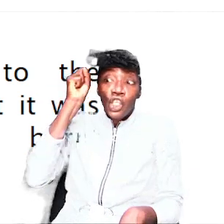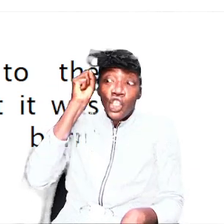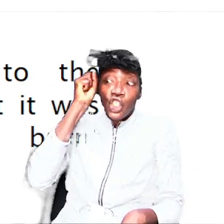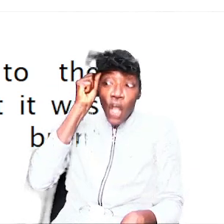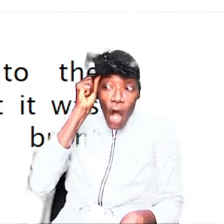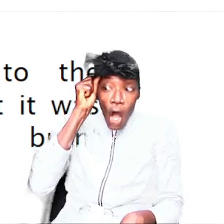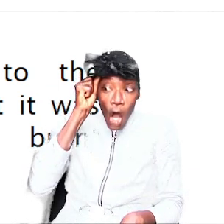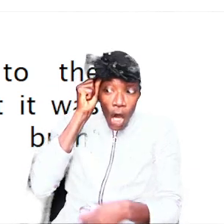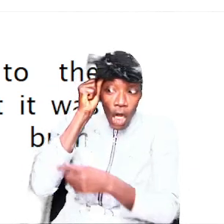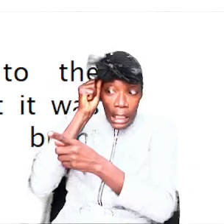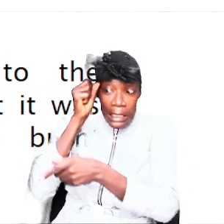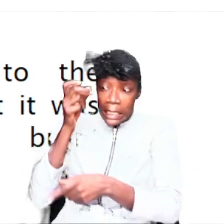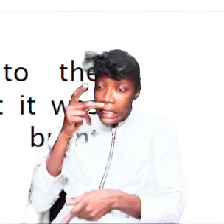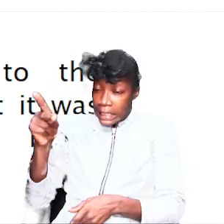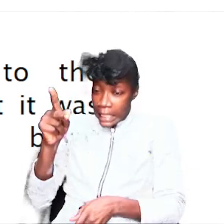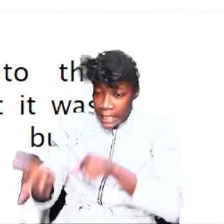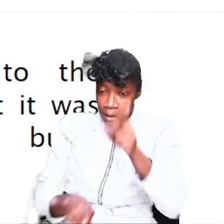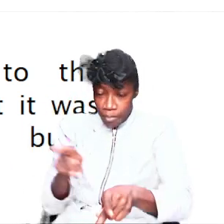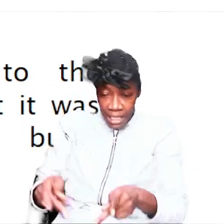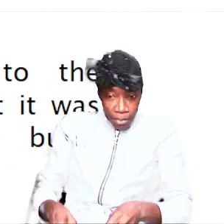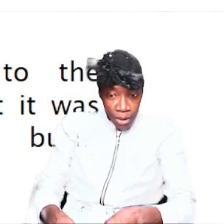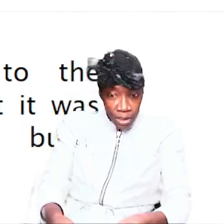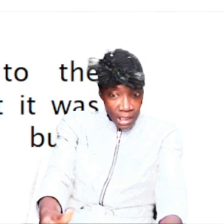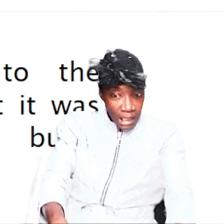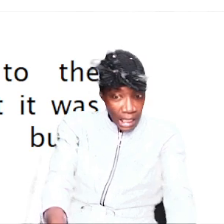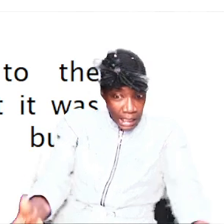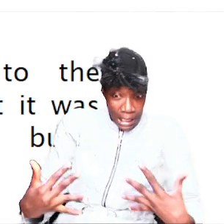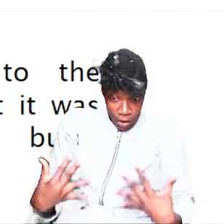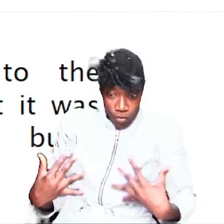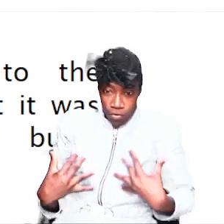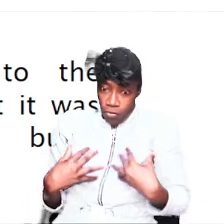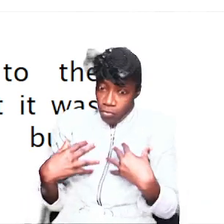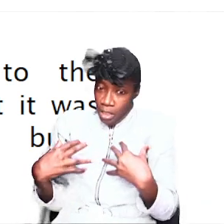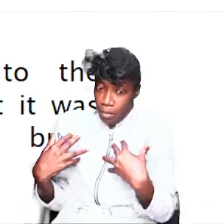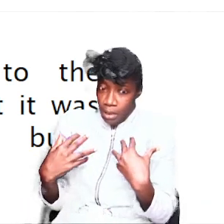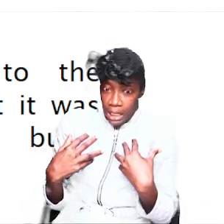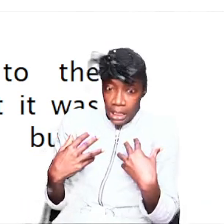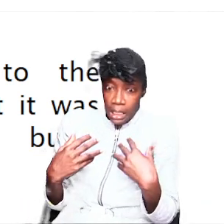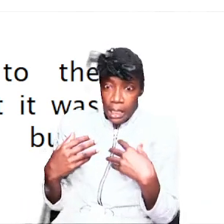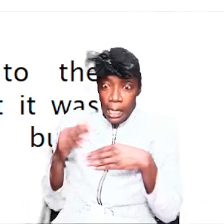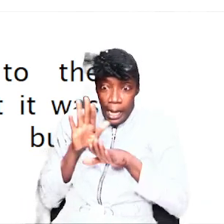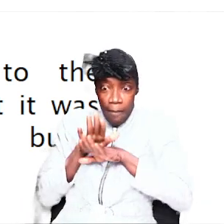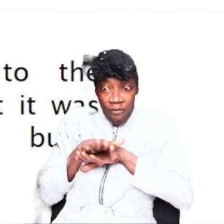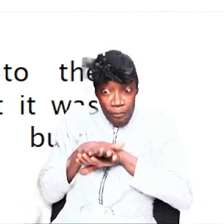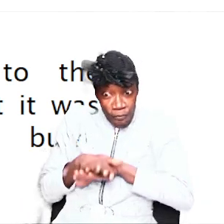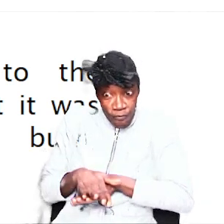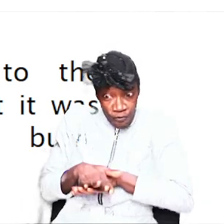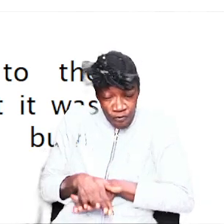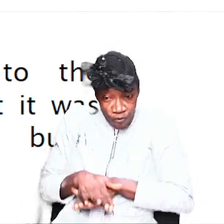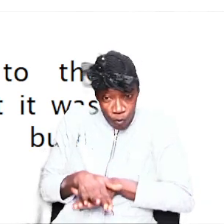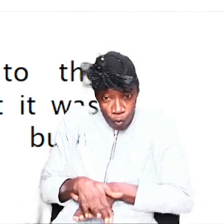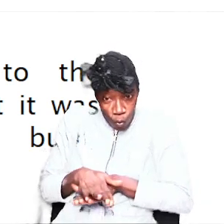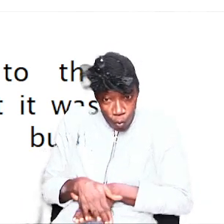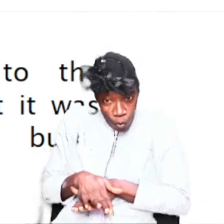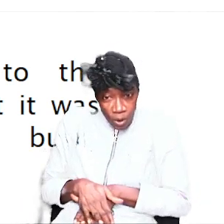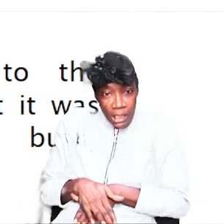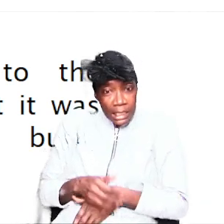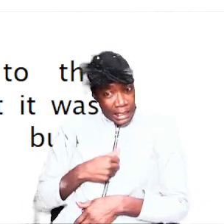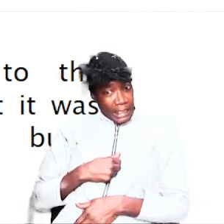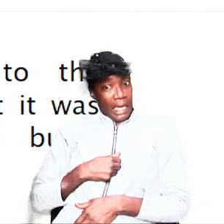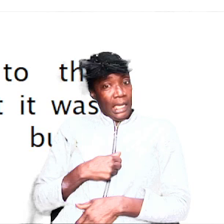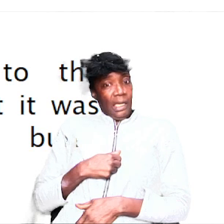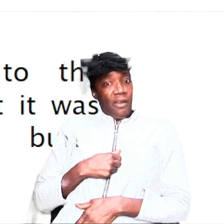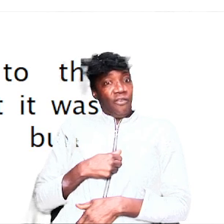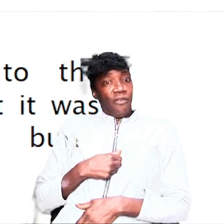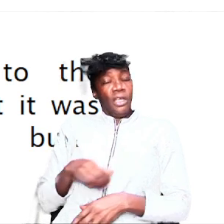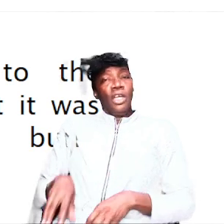scattered, and he saw the people trembling, and he said, I force myself to offer the